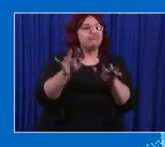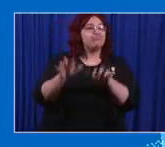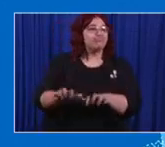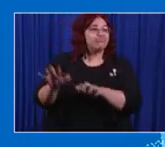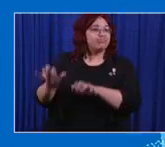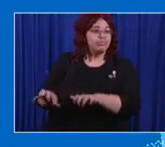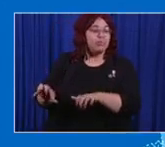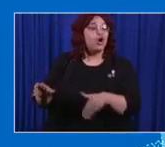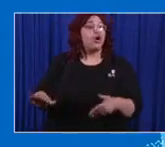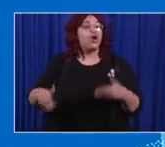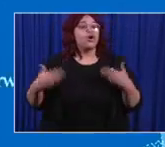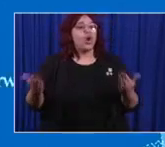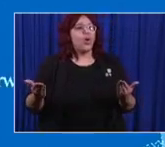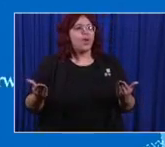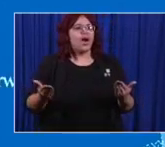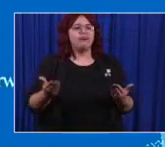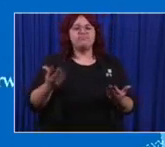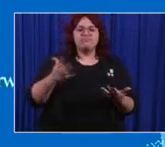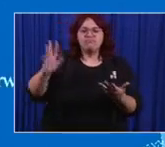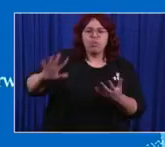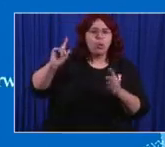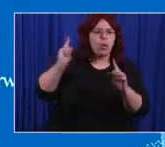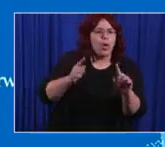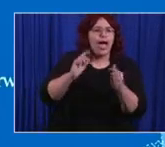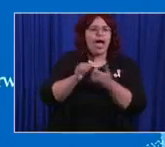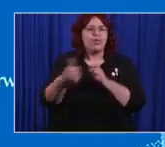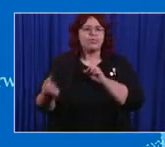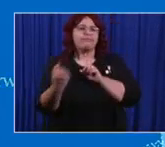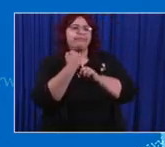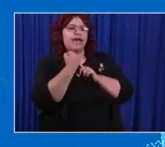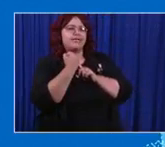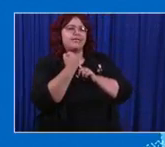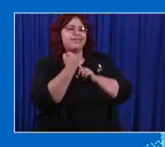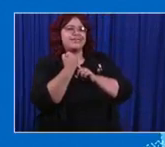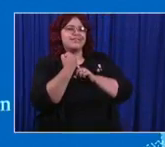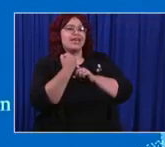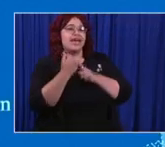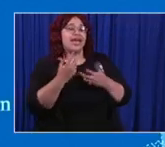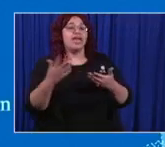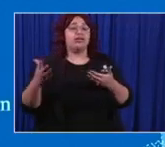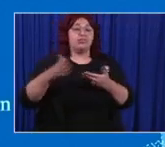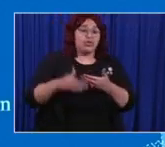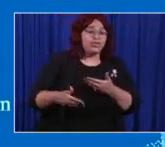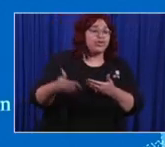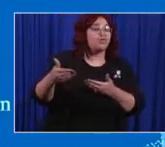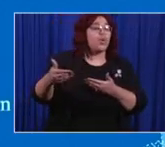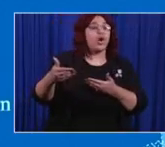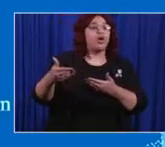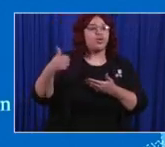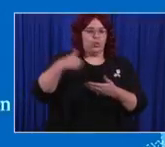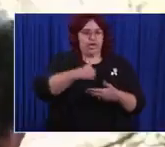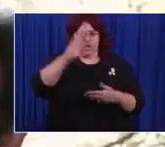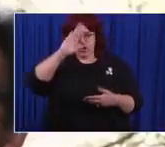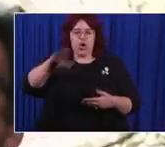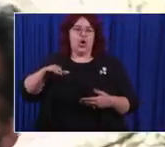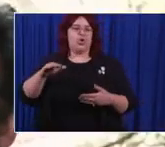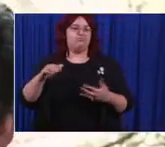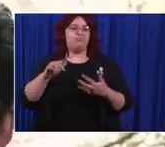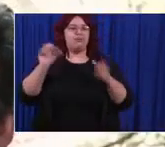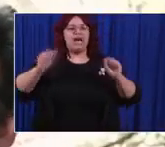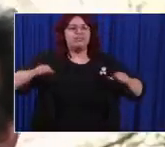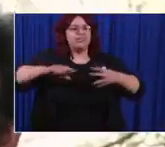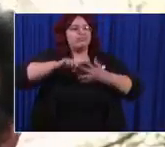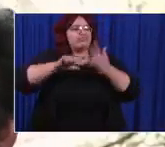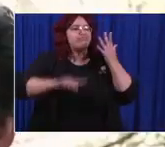1 million responses. As we heal, we know that our way forward is possible together, arm by